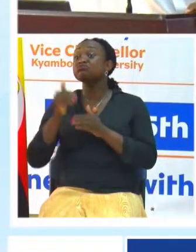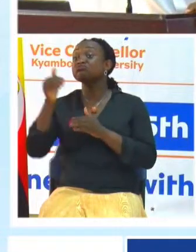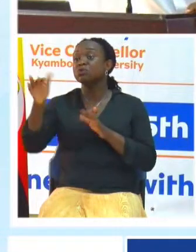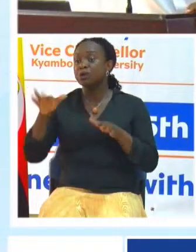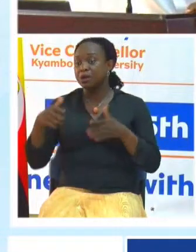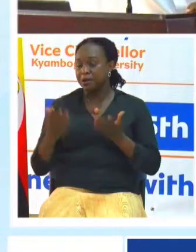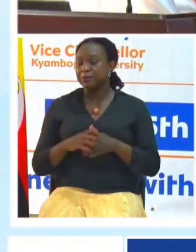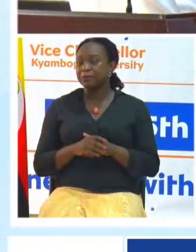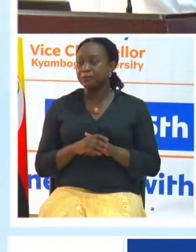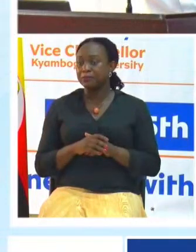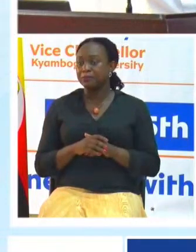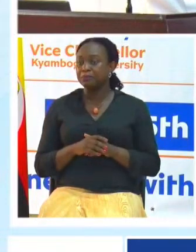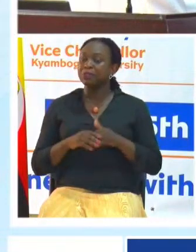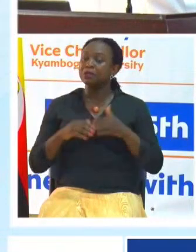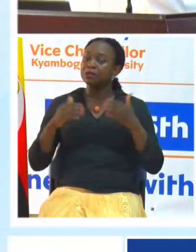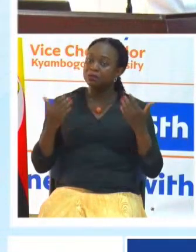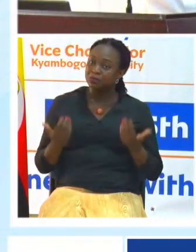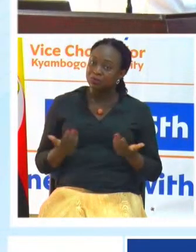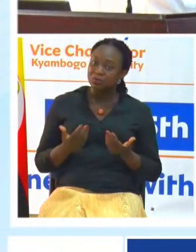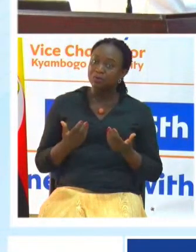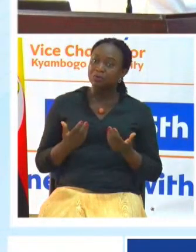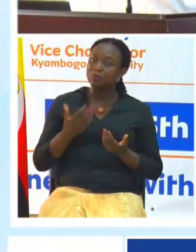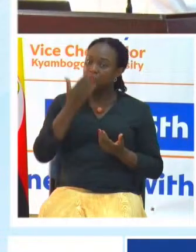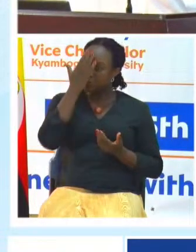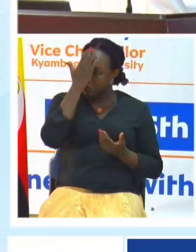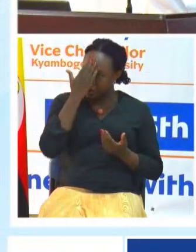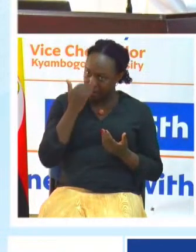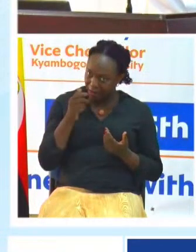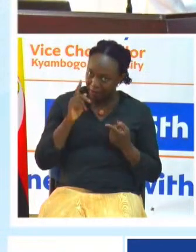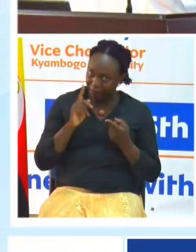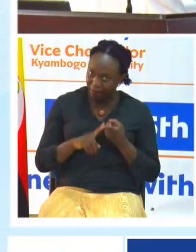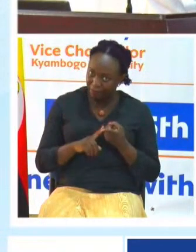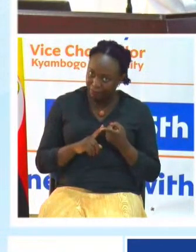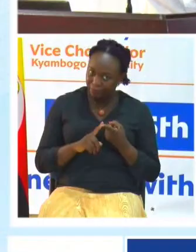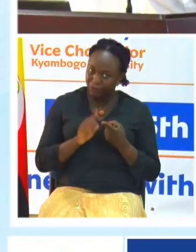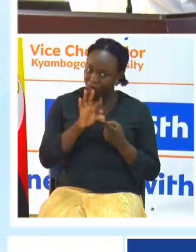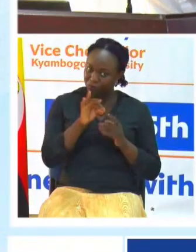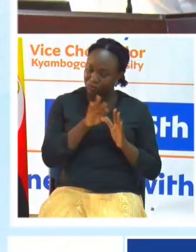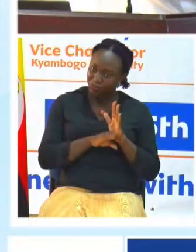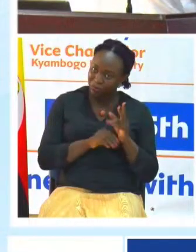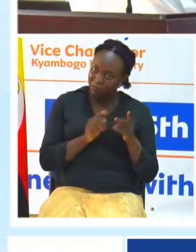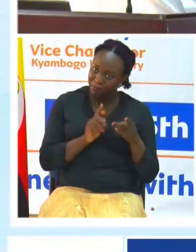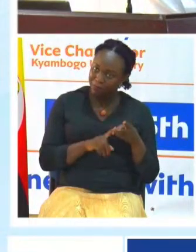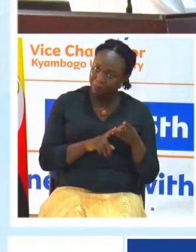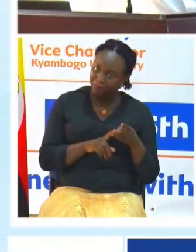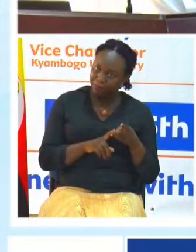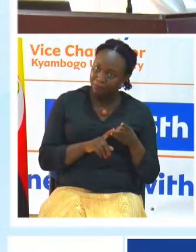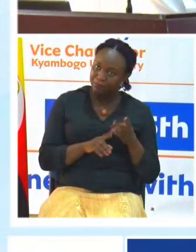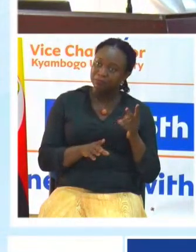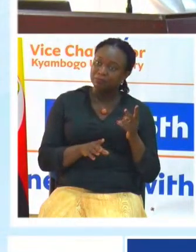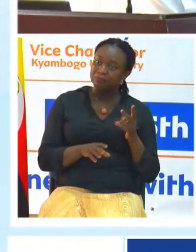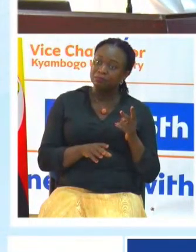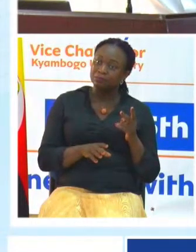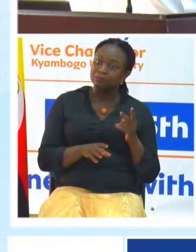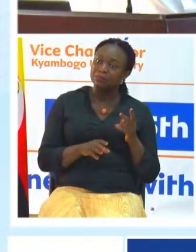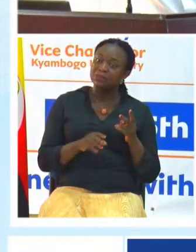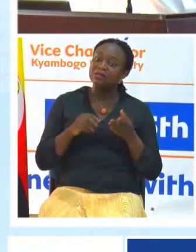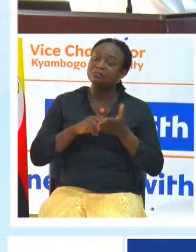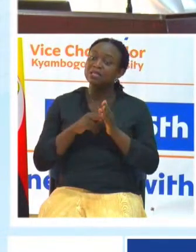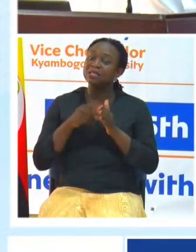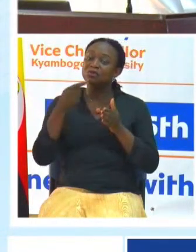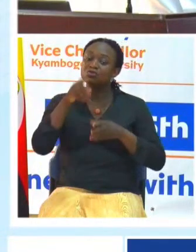goals? So, why you want to do a certain program is what you're going to learn from that